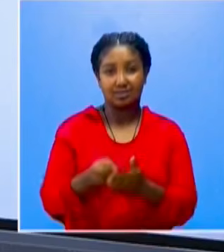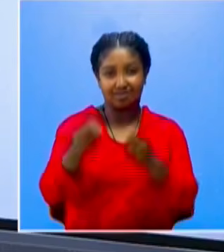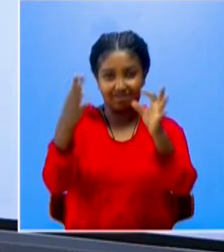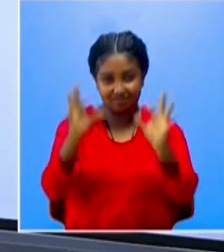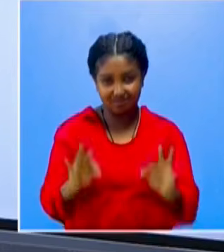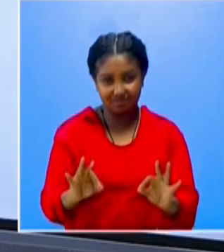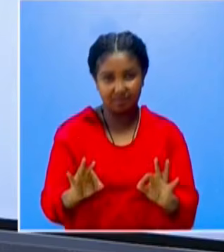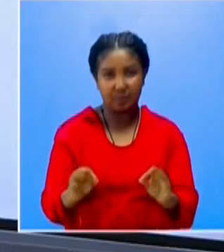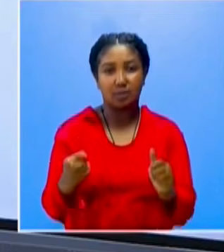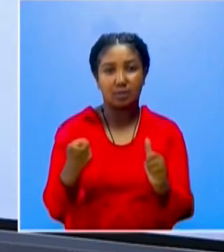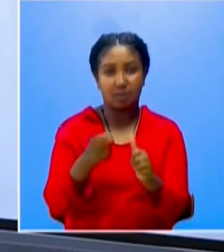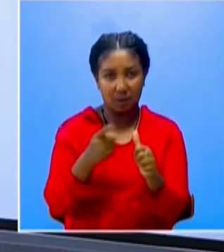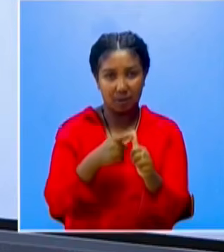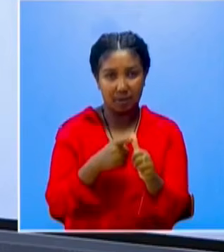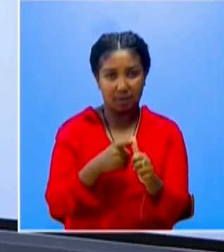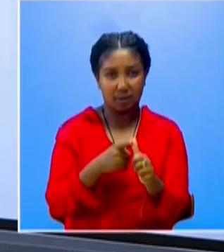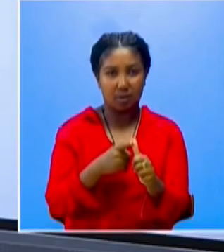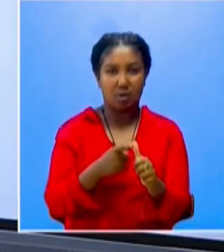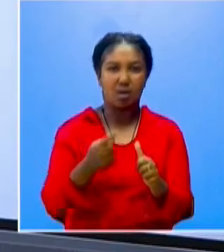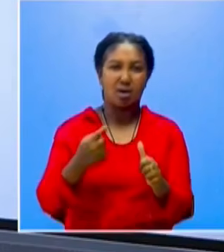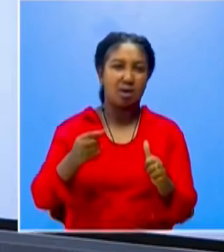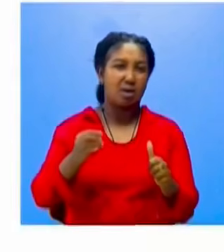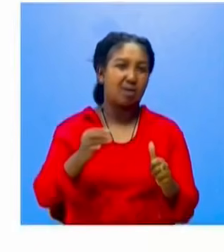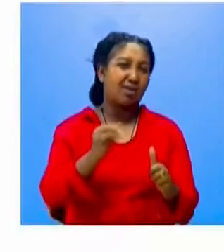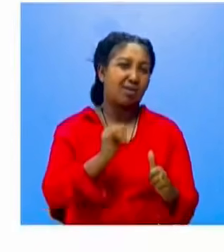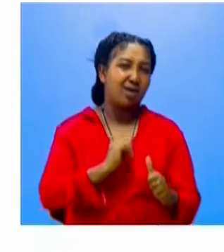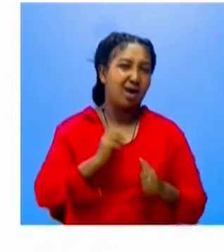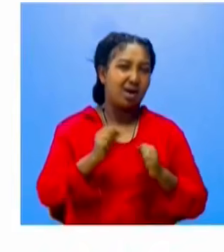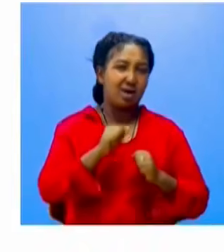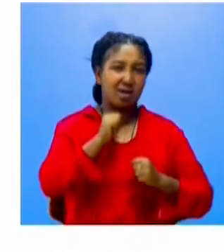start or we begin with, I can't breathe.